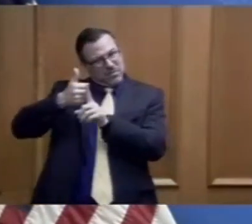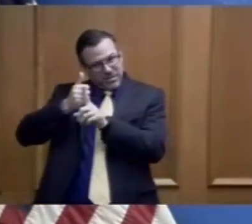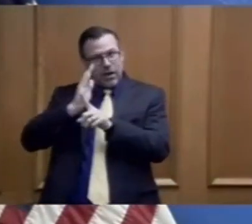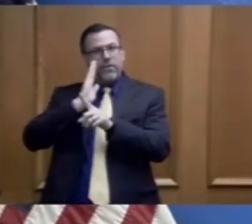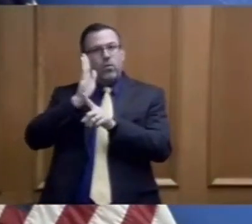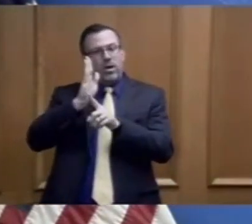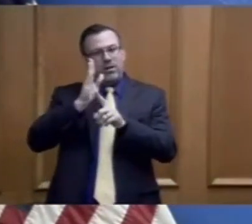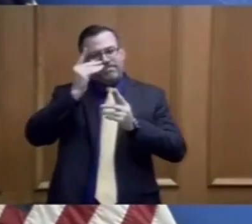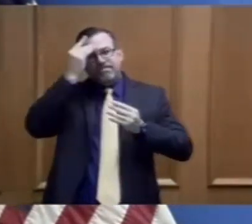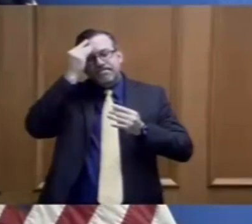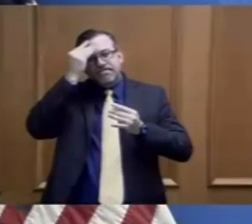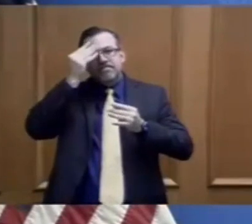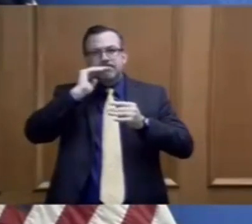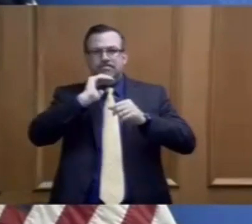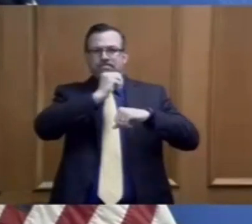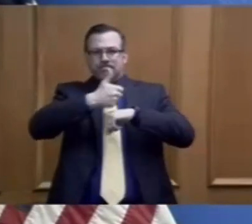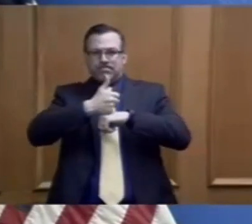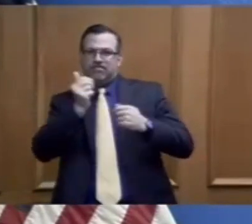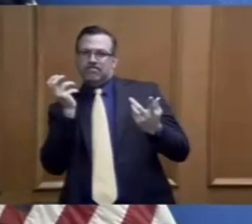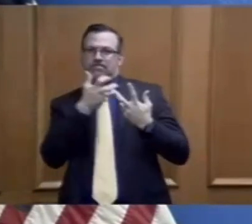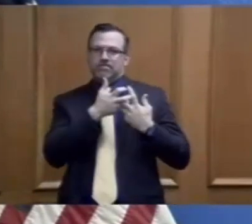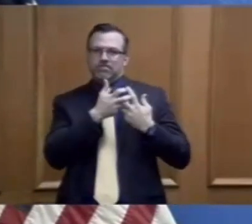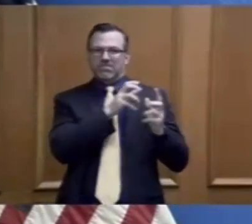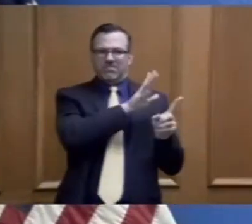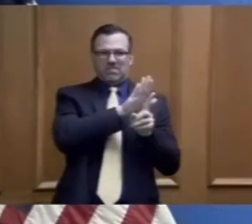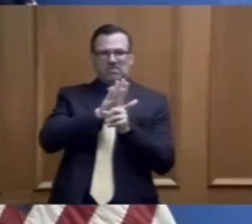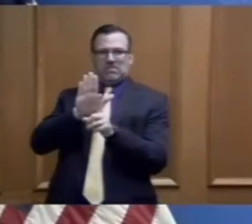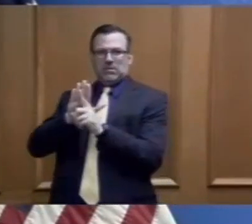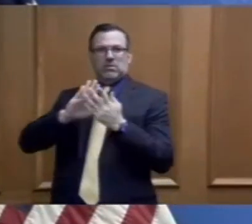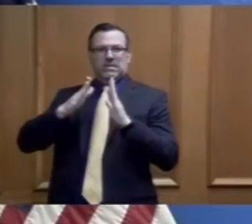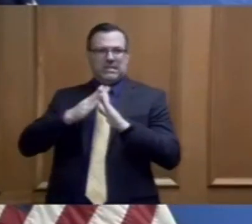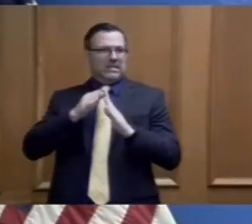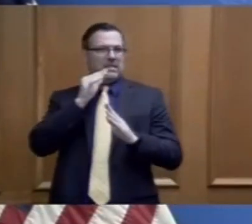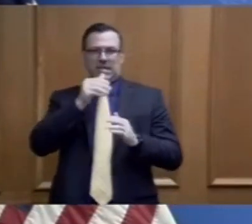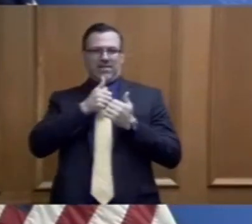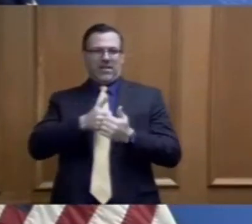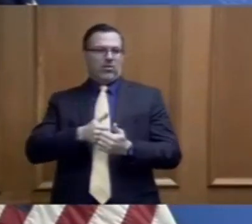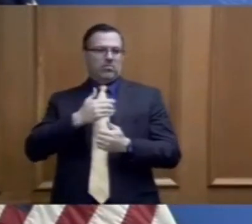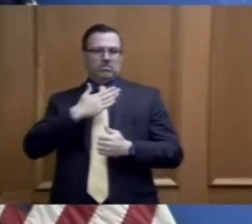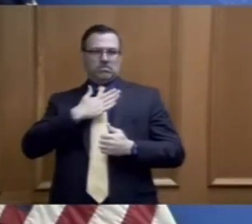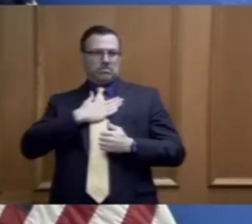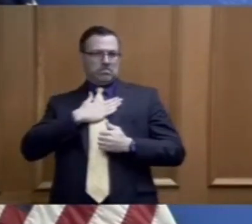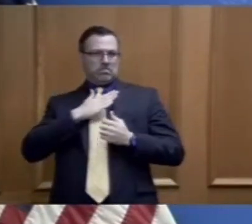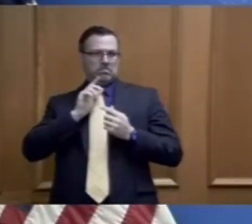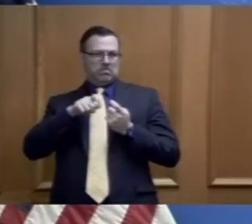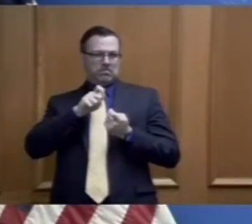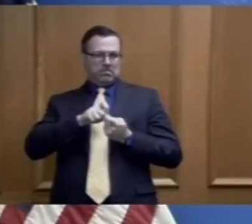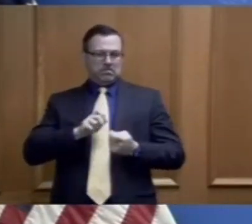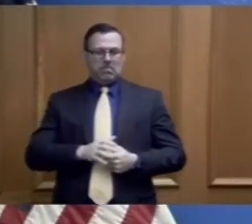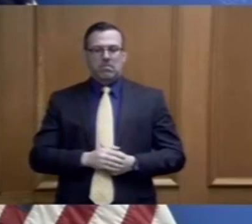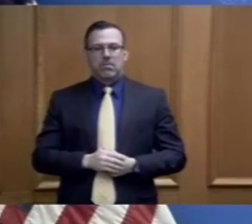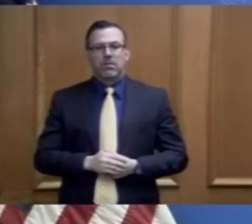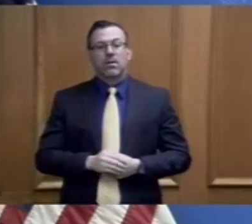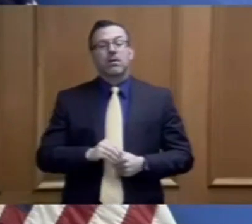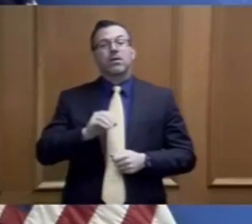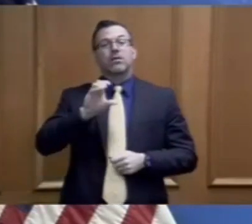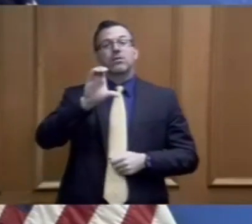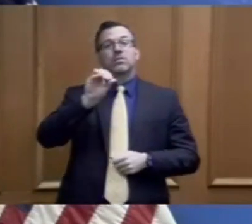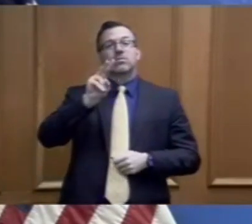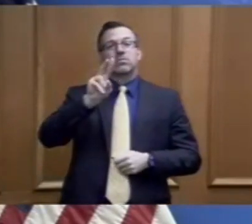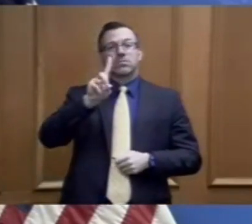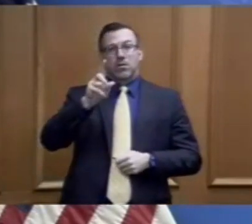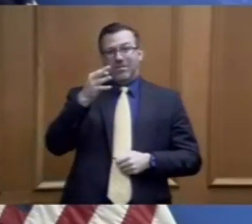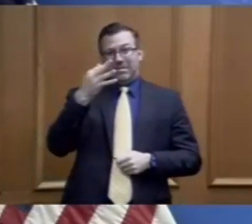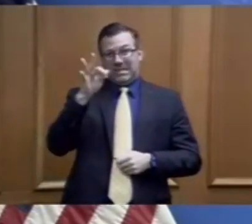reopening strategy that will be complementary to the work that we're doing. COVID-19 is an unprecedented and a